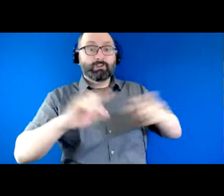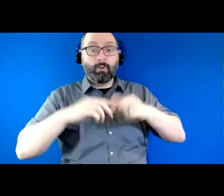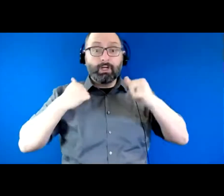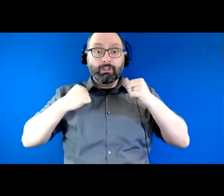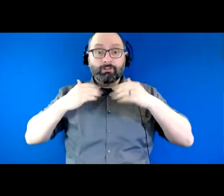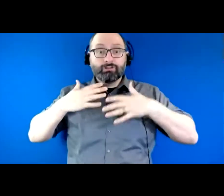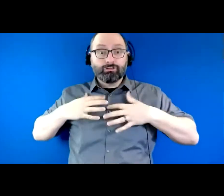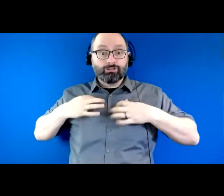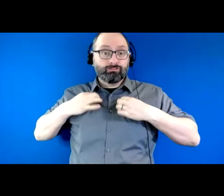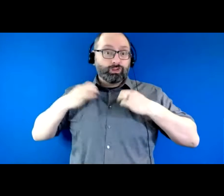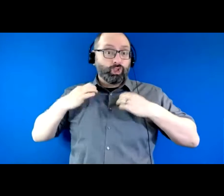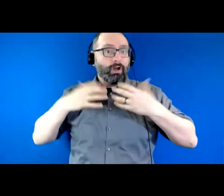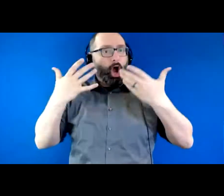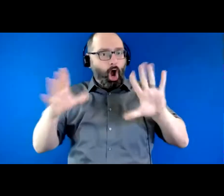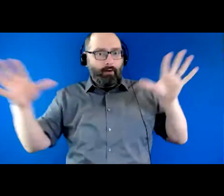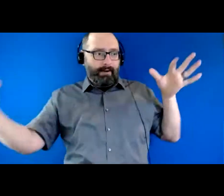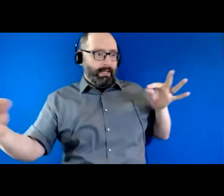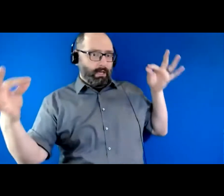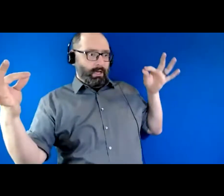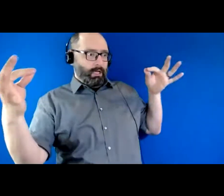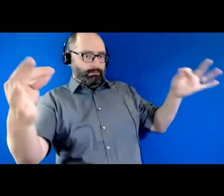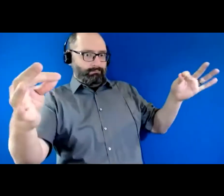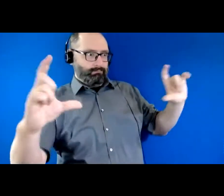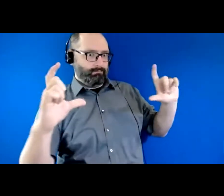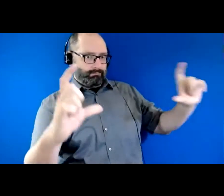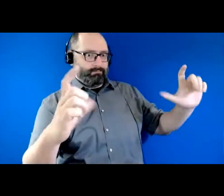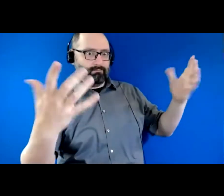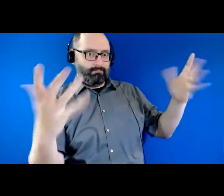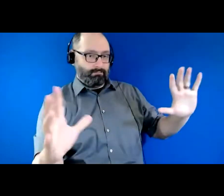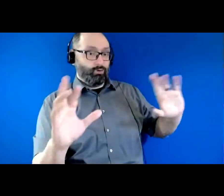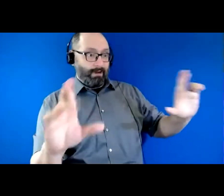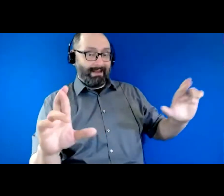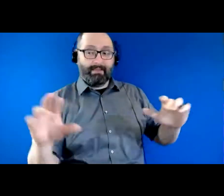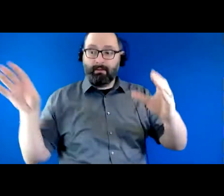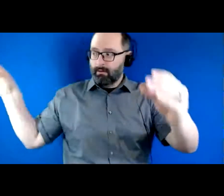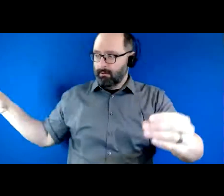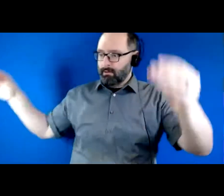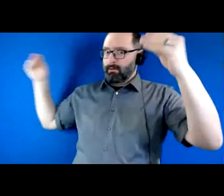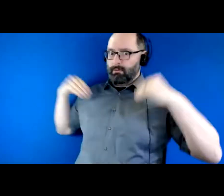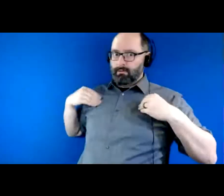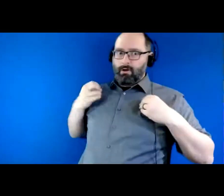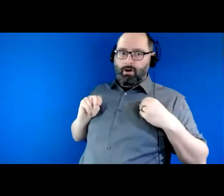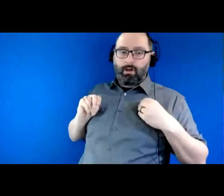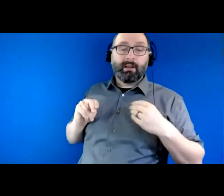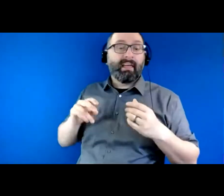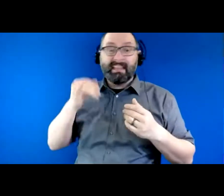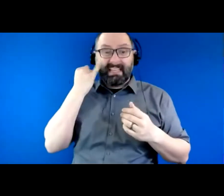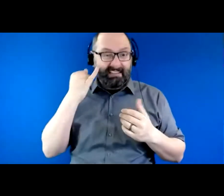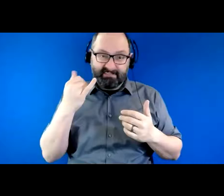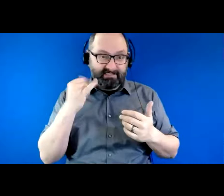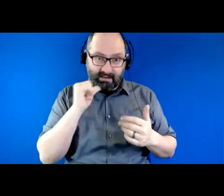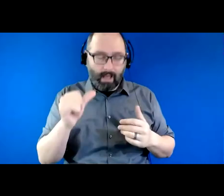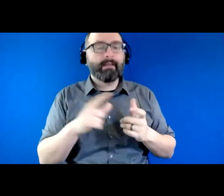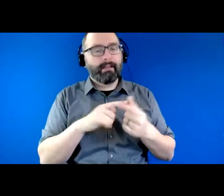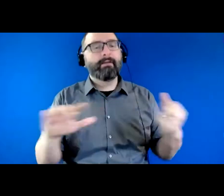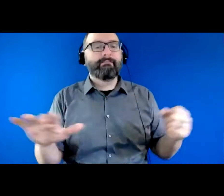with the torso towards them and the arms out, see if they can put that on. And then from there, kind of leading into more full assist. So some of that